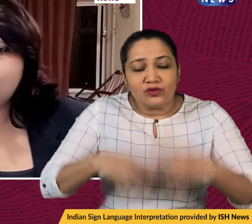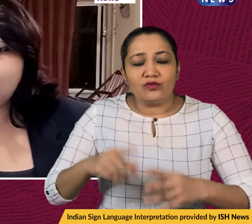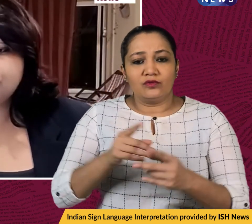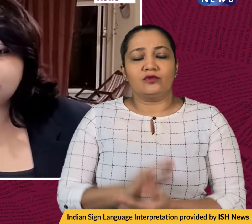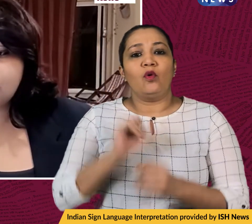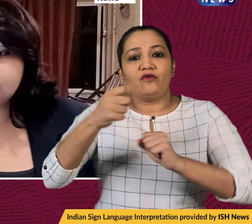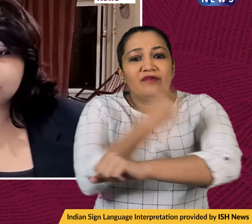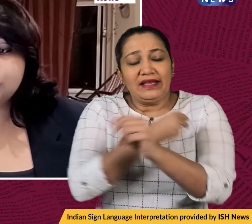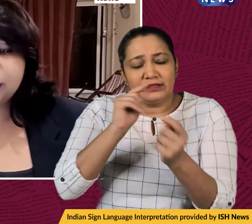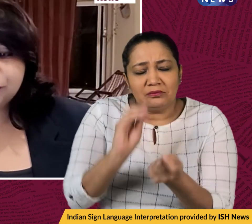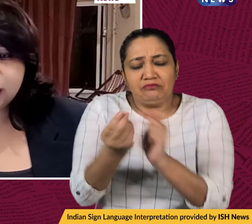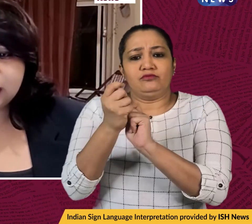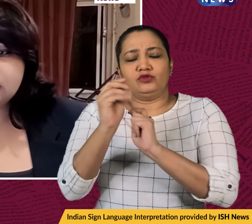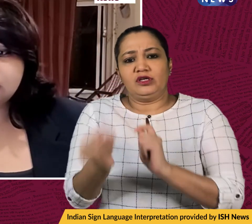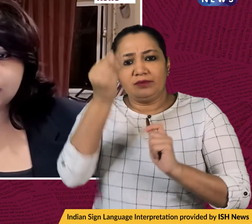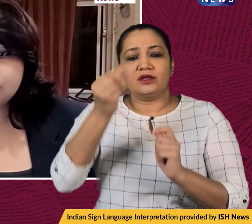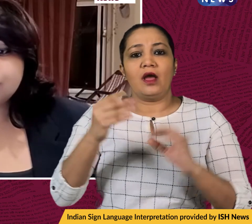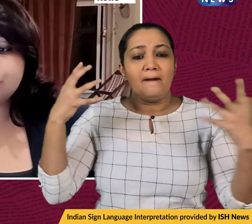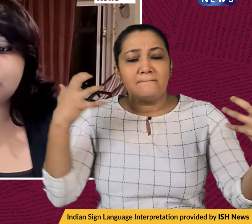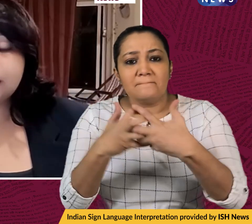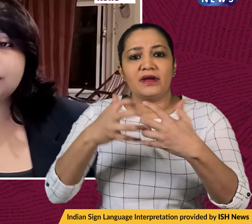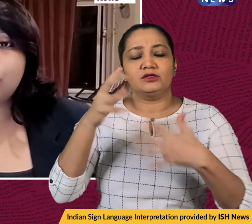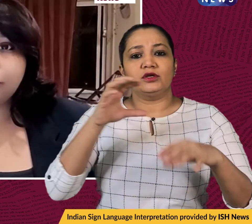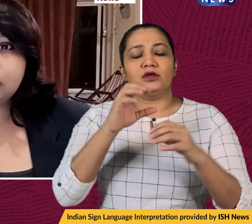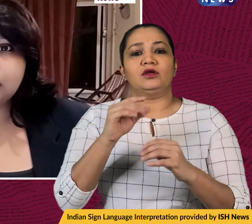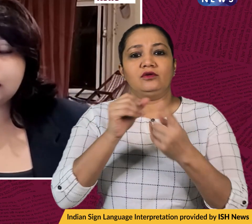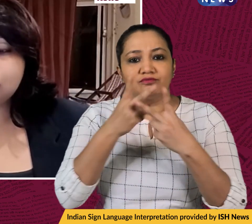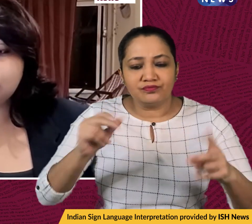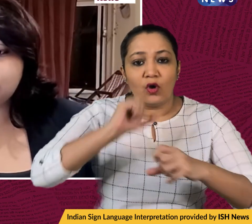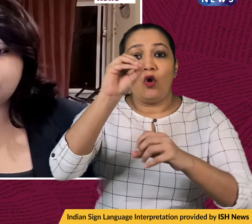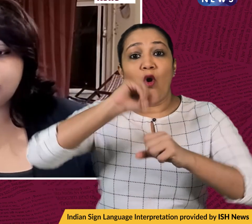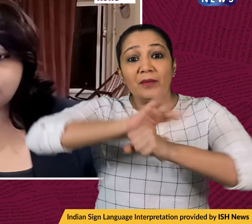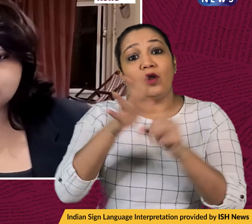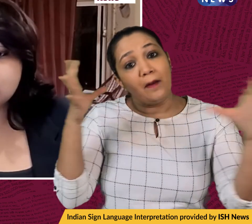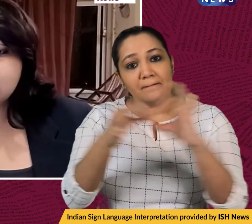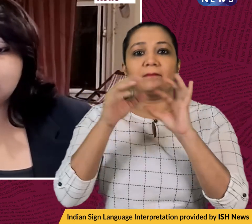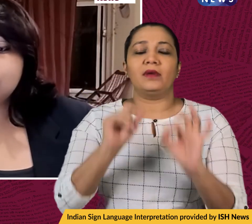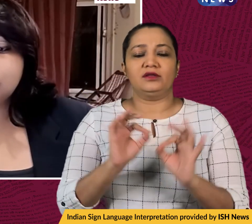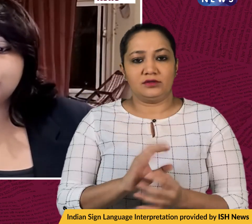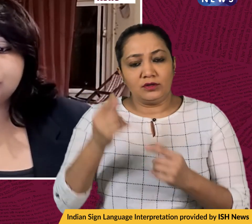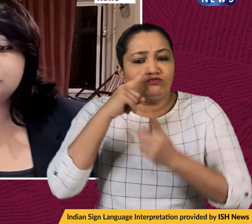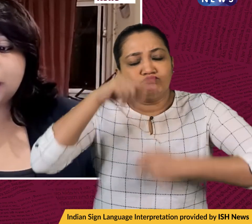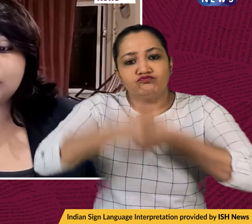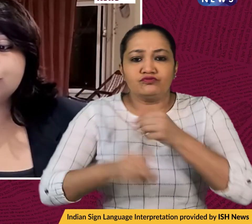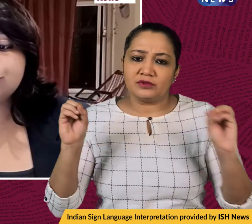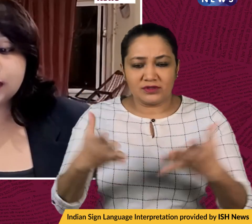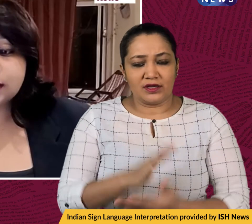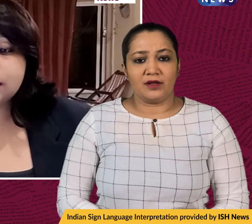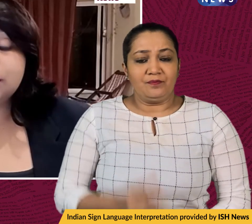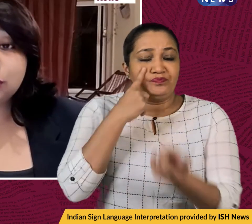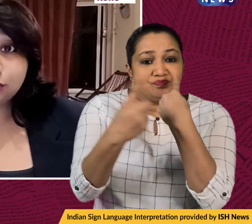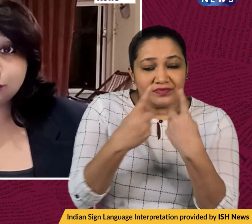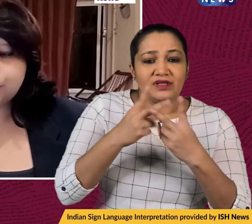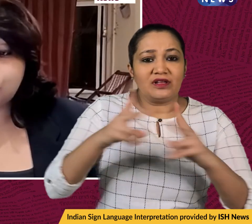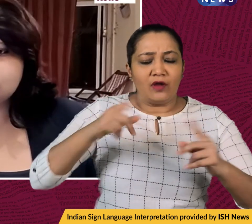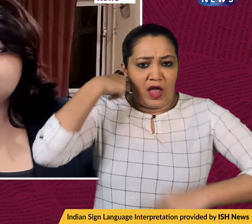version of their vaccine specifically designed to target the COVID-19 Omicron variant. Now, the companies plan to test